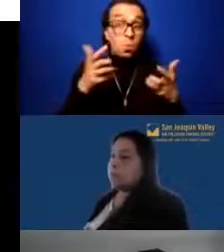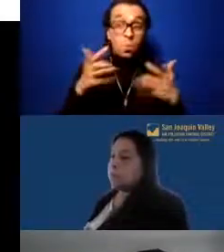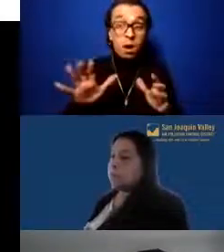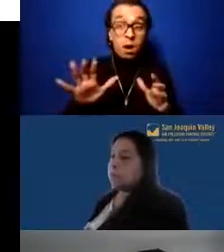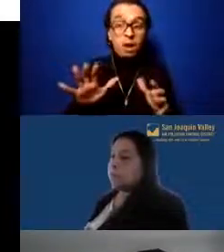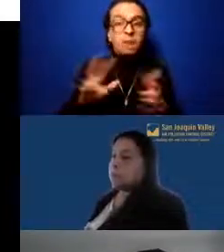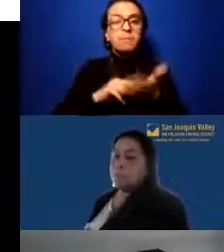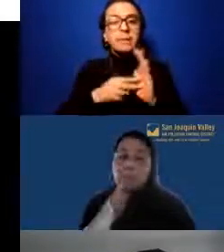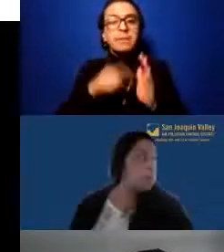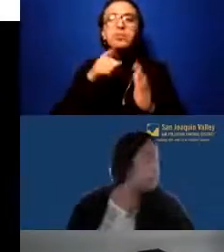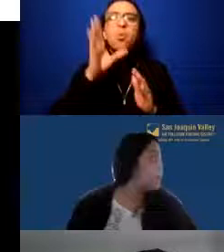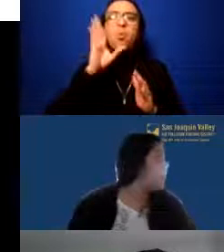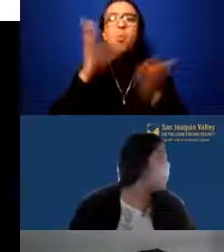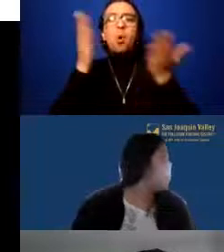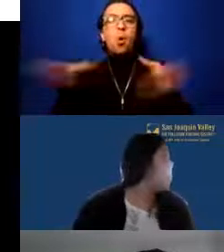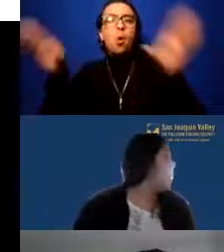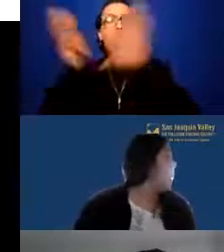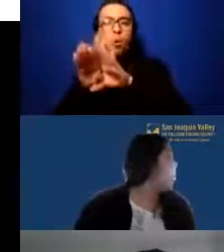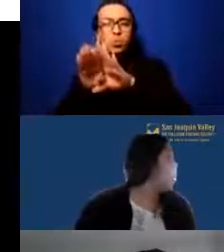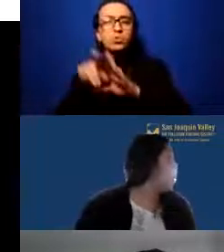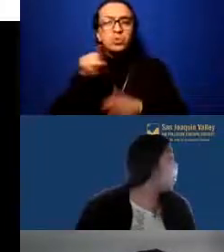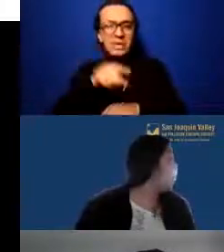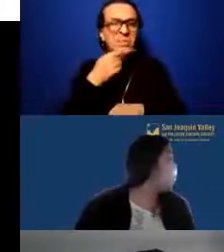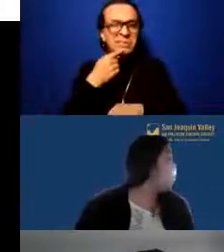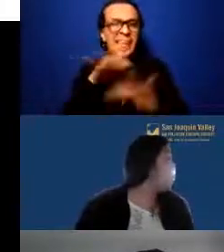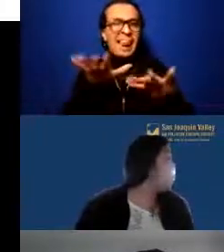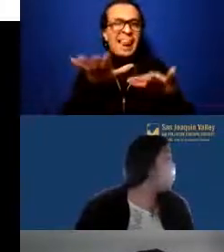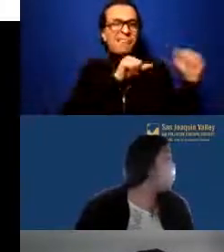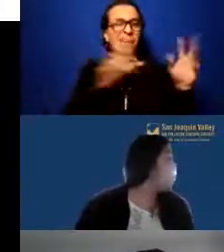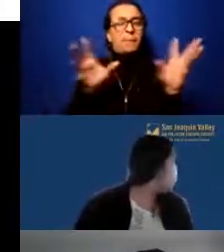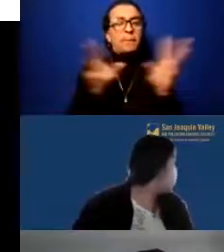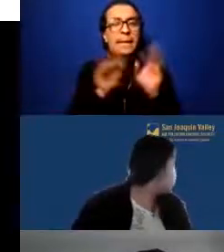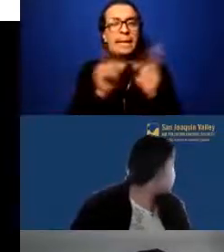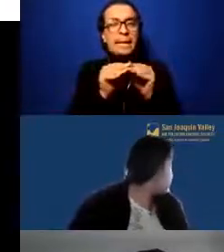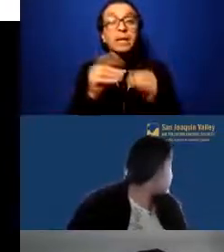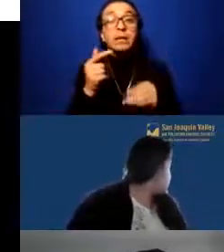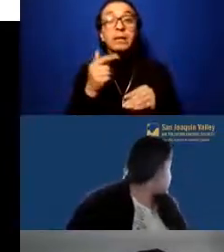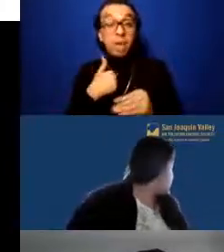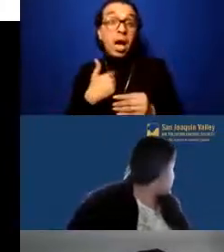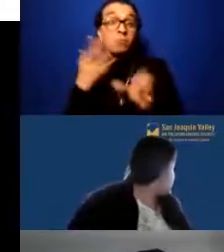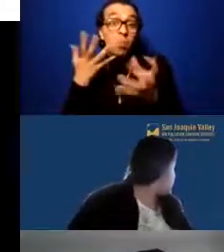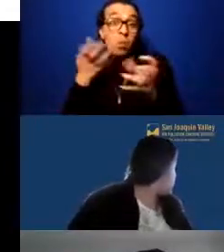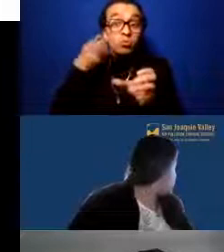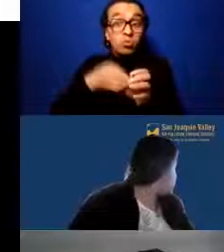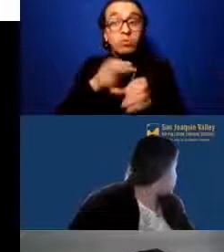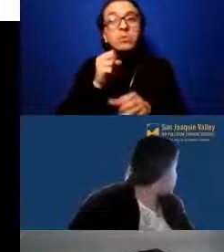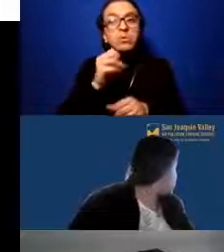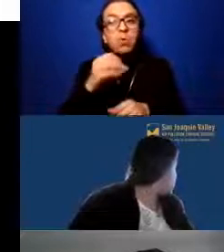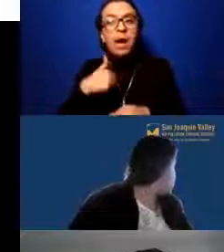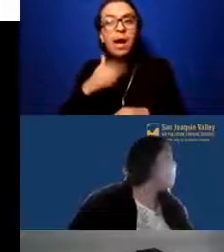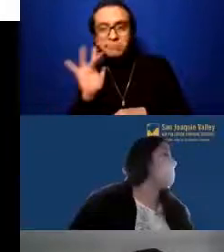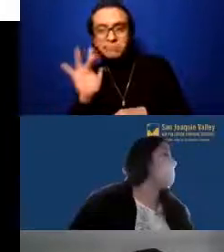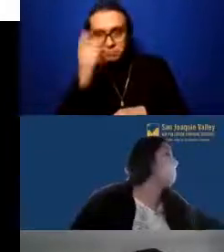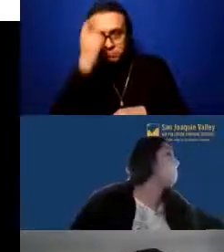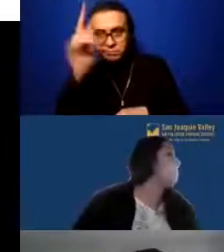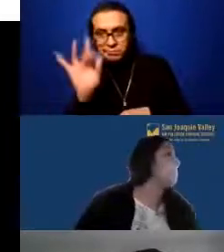able to participate in the meeting. And that is then when you say leave meeting. So in this case, I do want to be present. I'm going to press where it says understood.